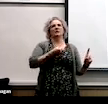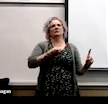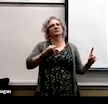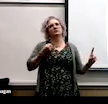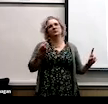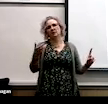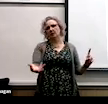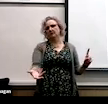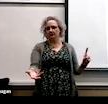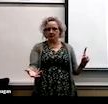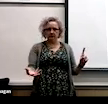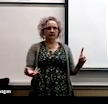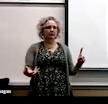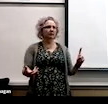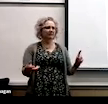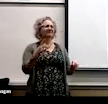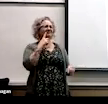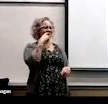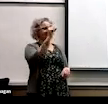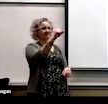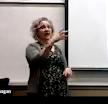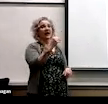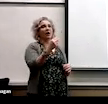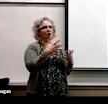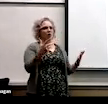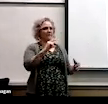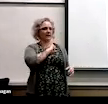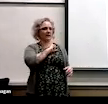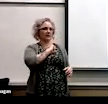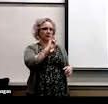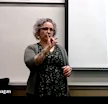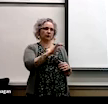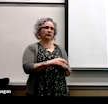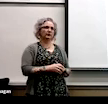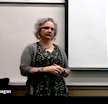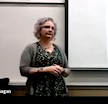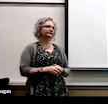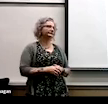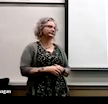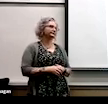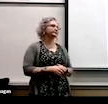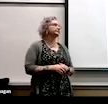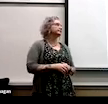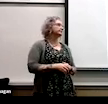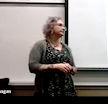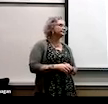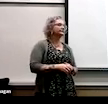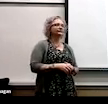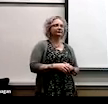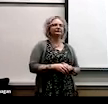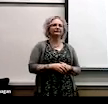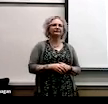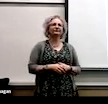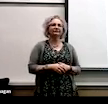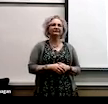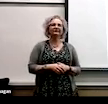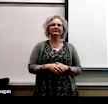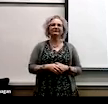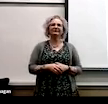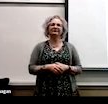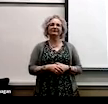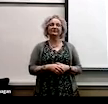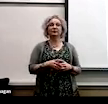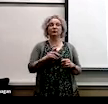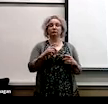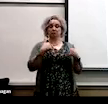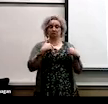anxiety, withdrawal for sure, and guilt. Yeah. And so we do a lot of trying to normalize this experience when we talk